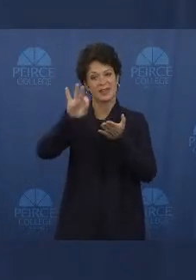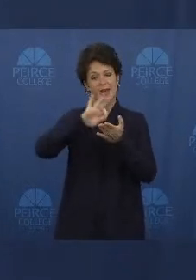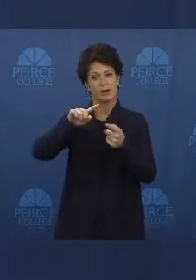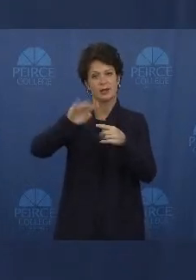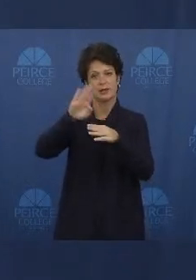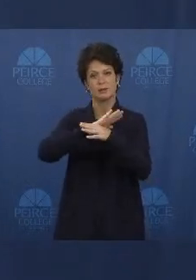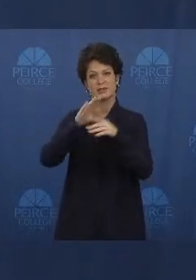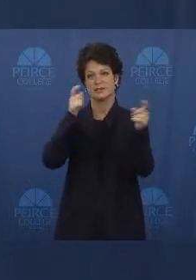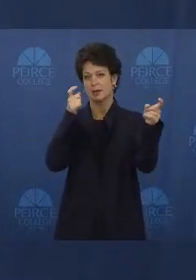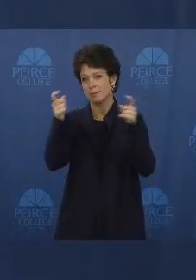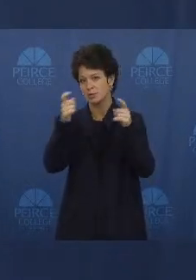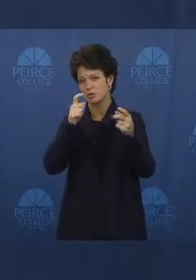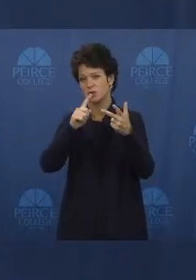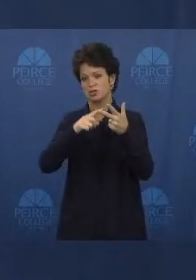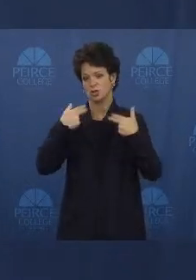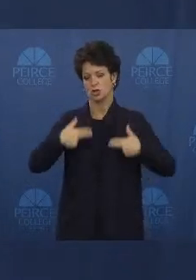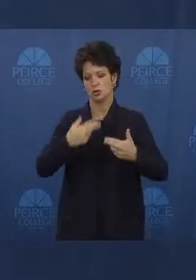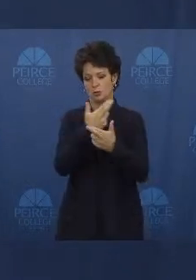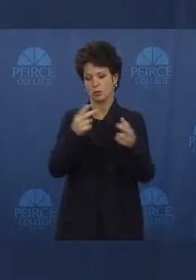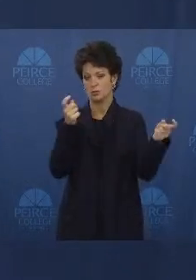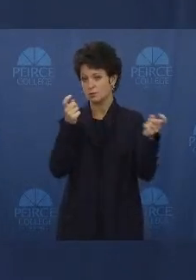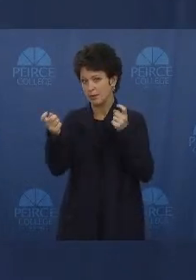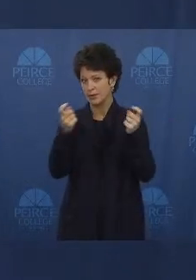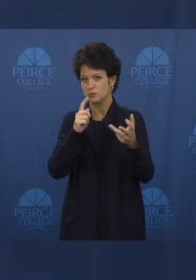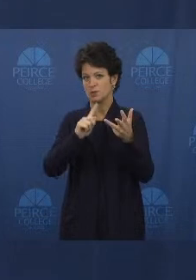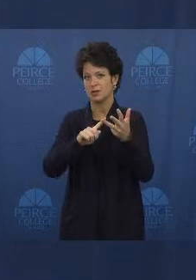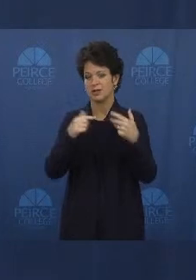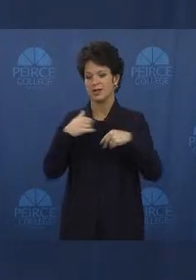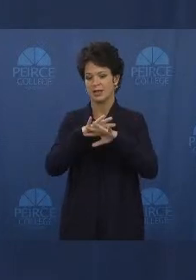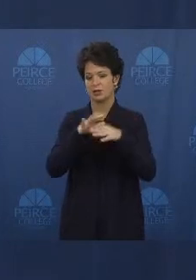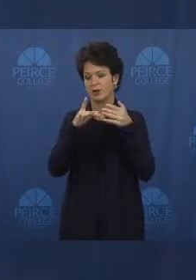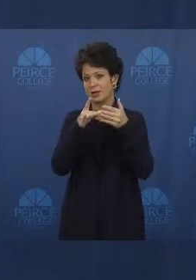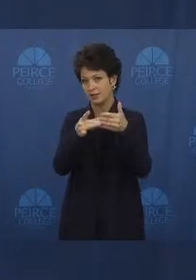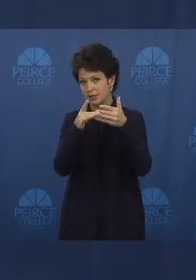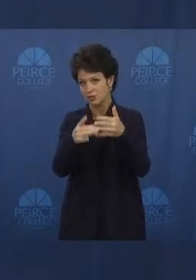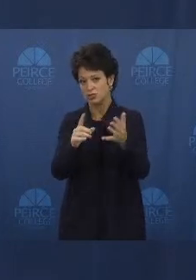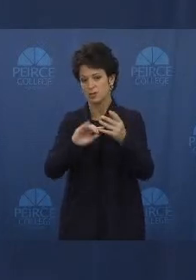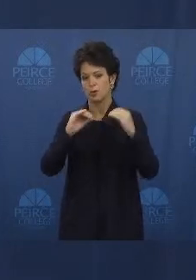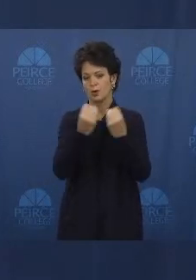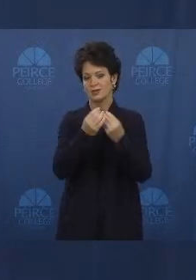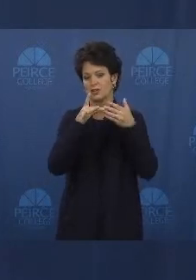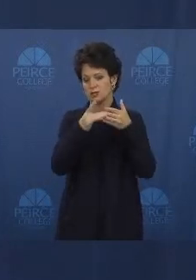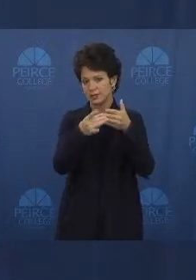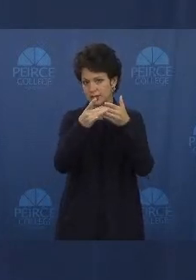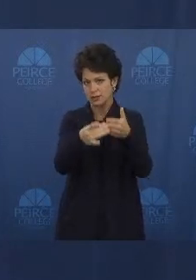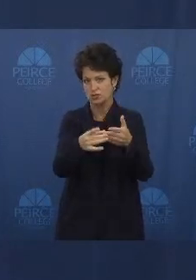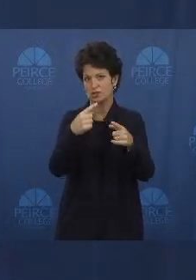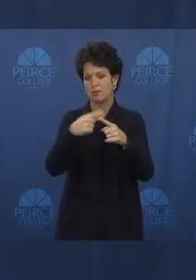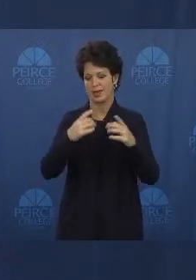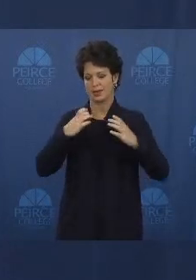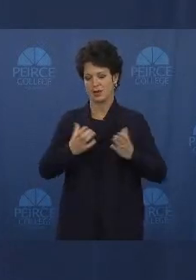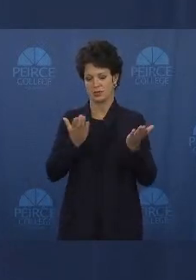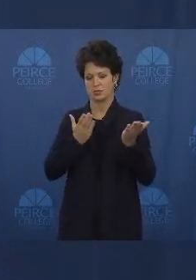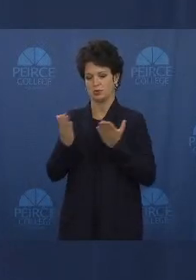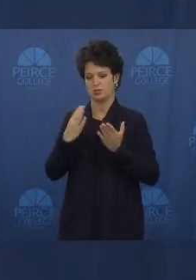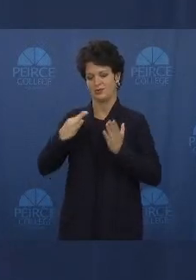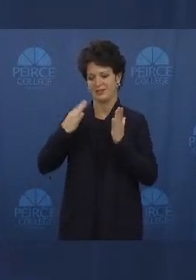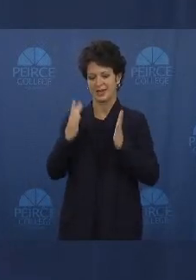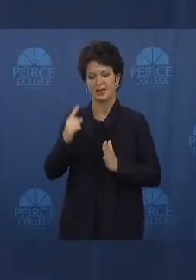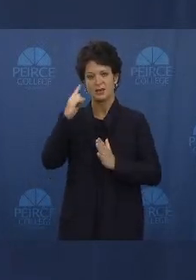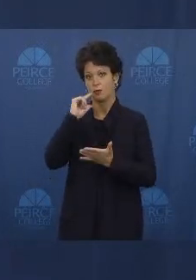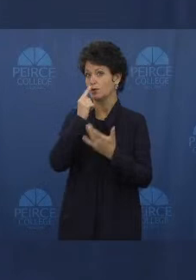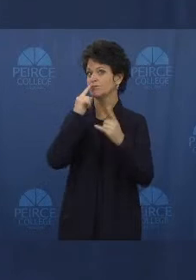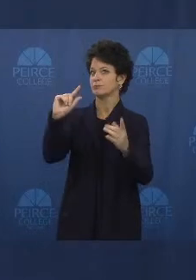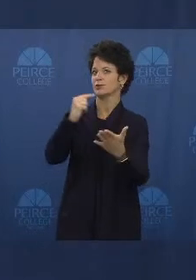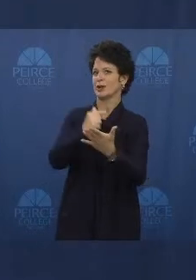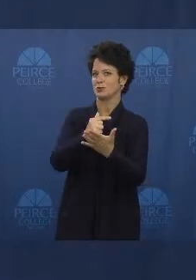Business Administration, Human Resource Management, Integrated Leadership, Organizational Leadership, and Customer Service candidates for